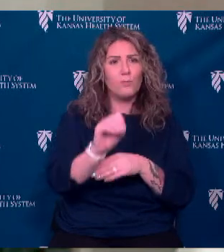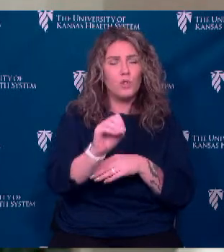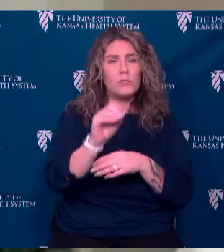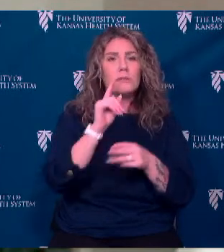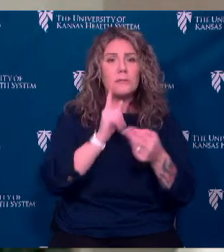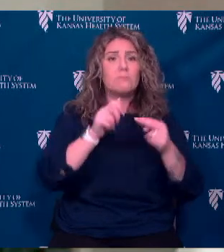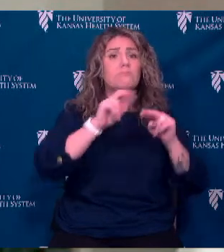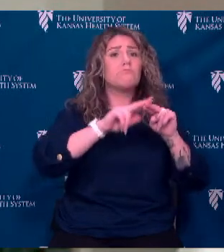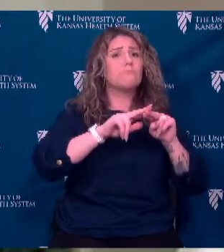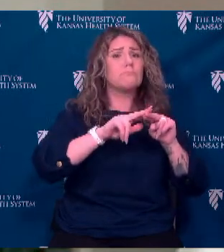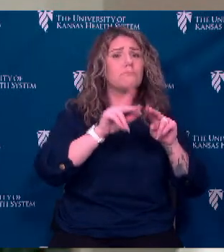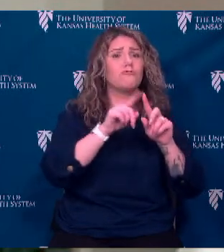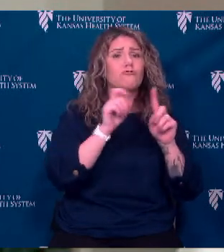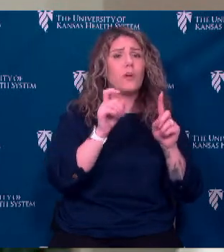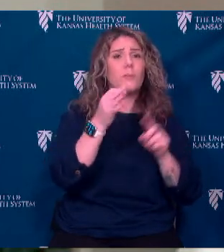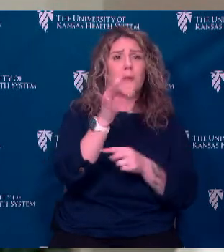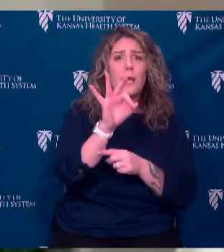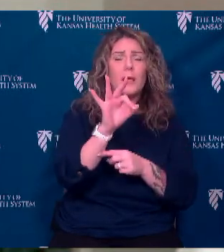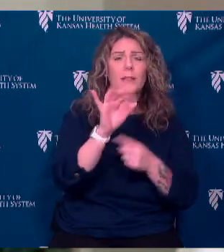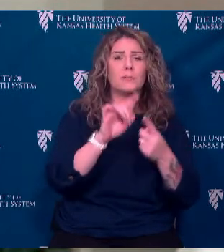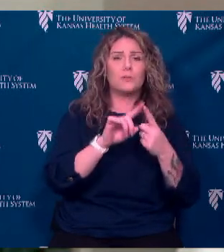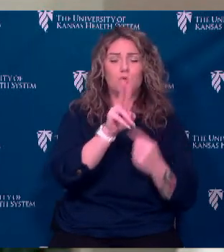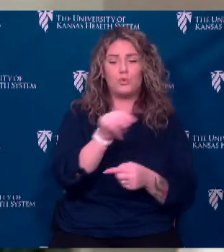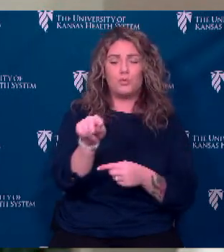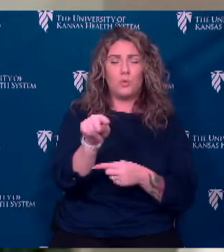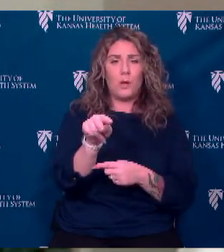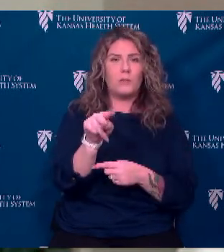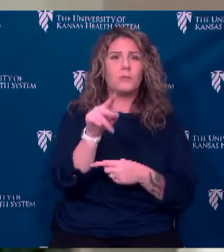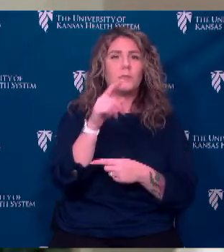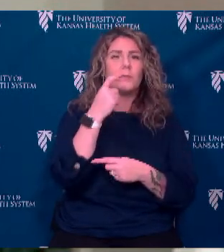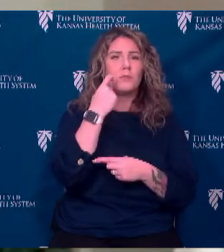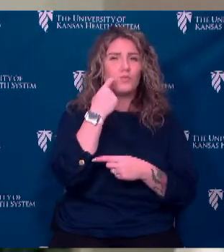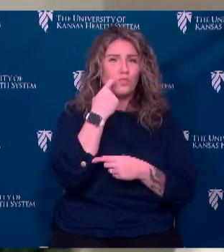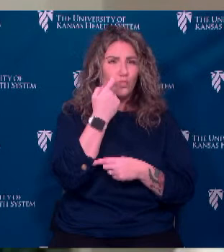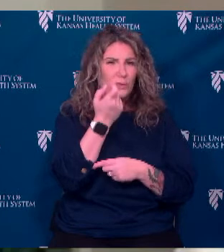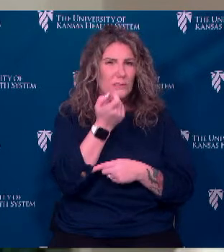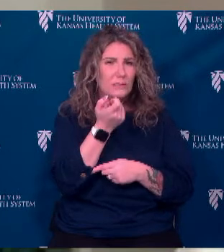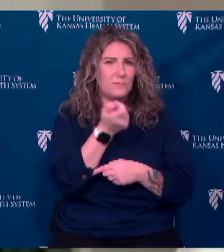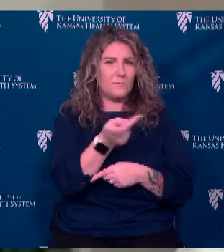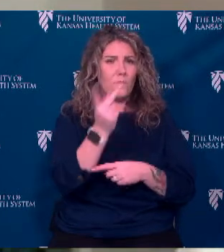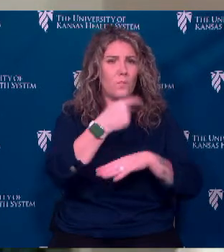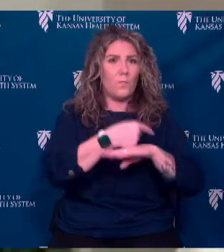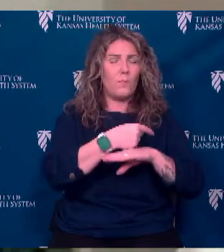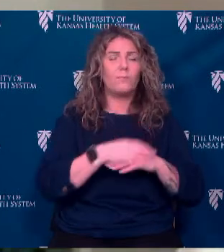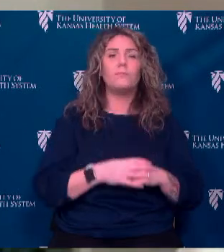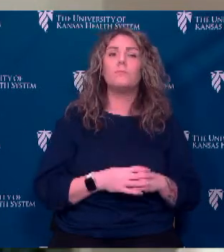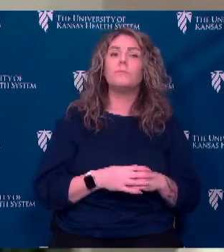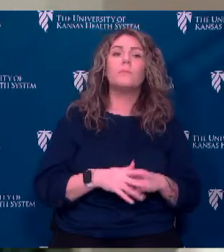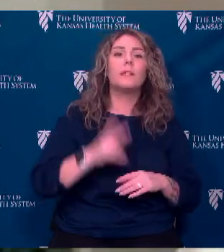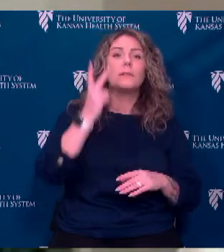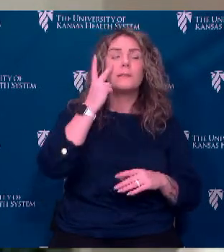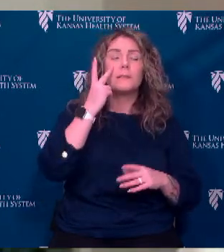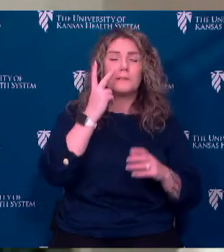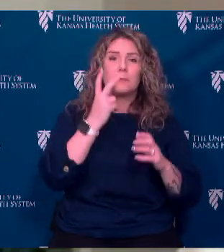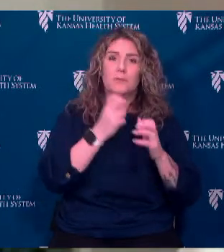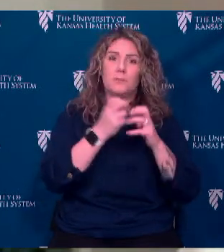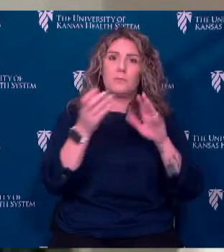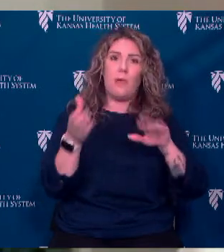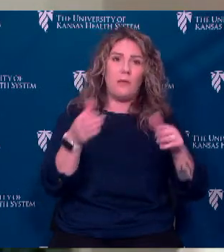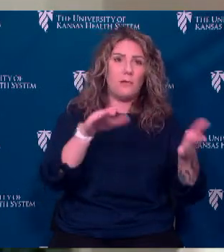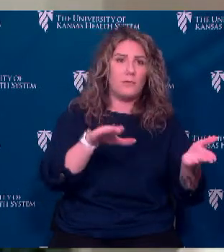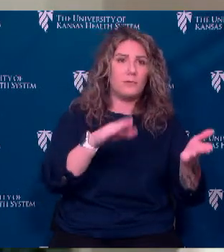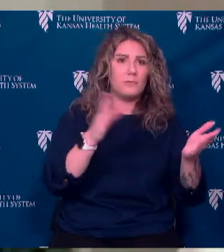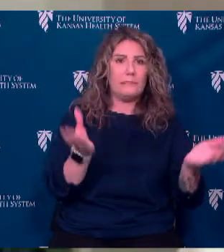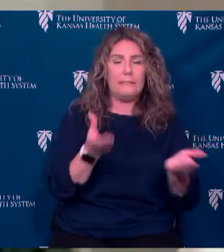from 19 to 22 over the last several days. We have seen a lot of deaths here at